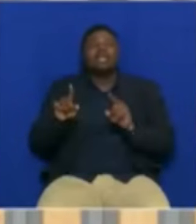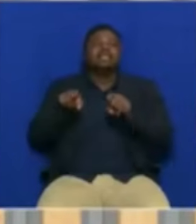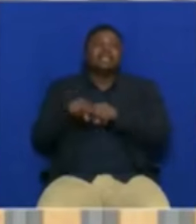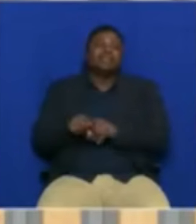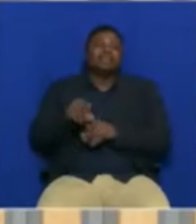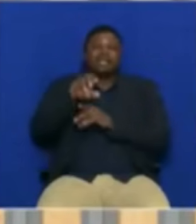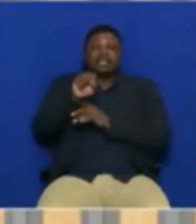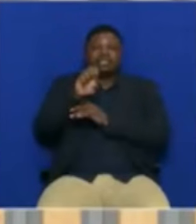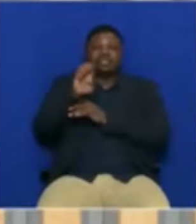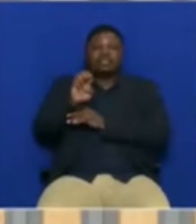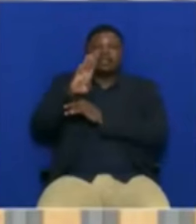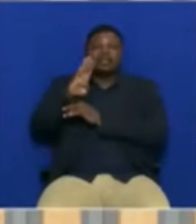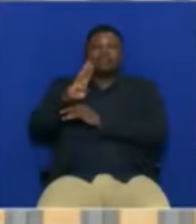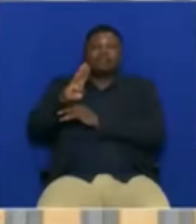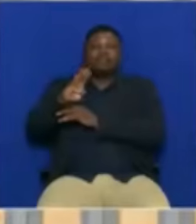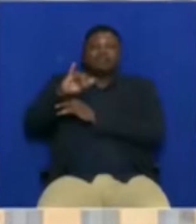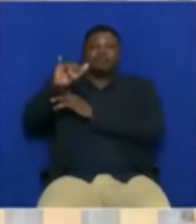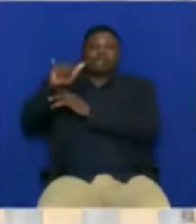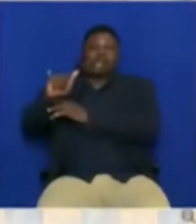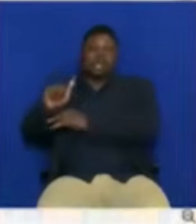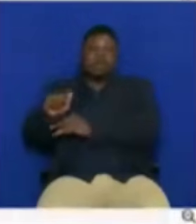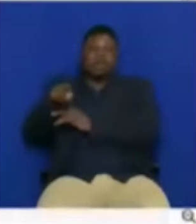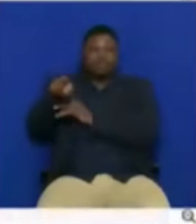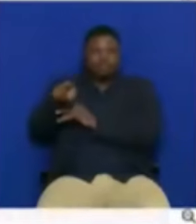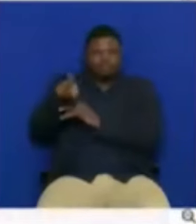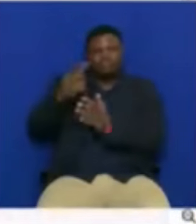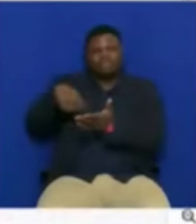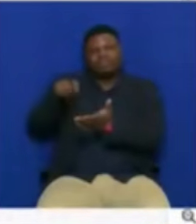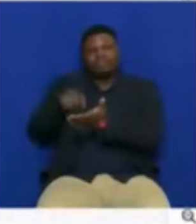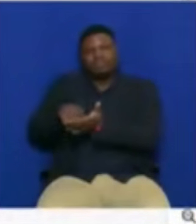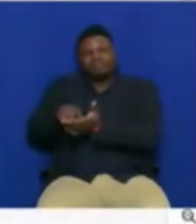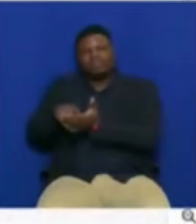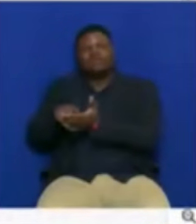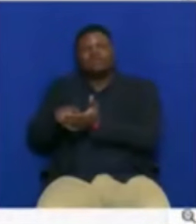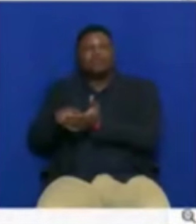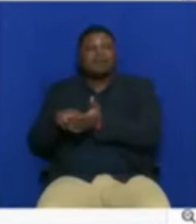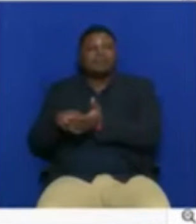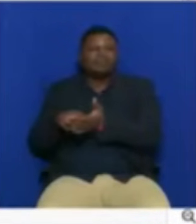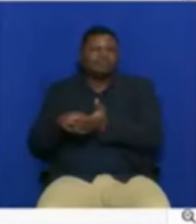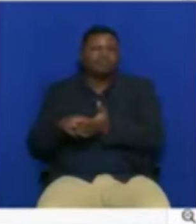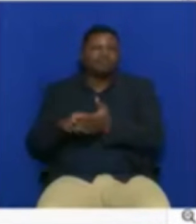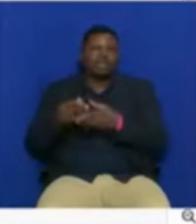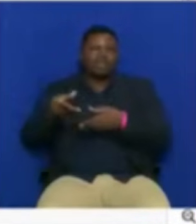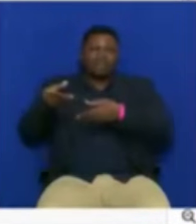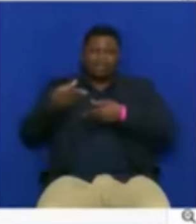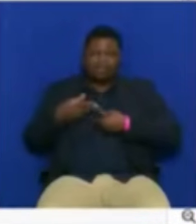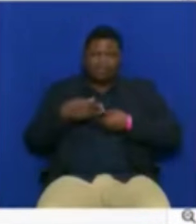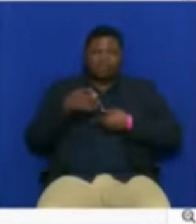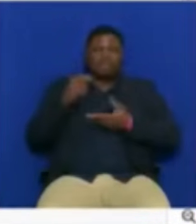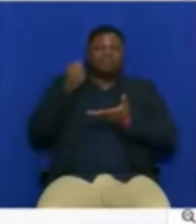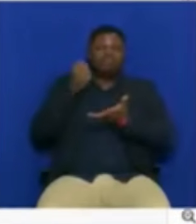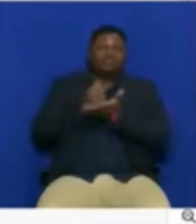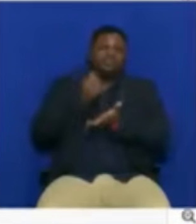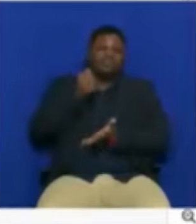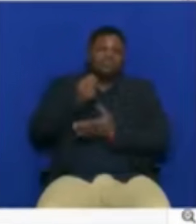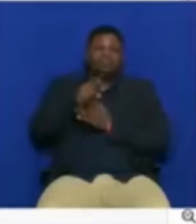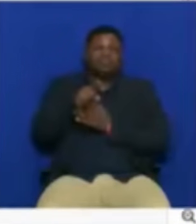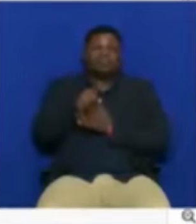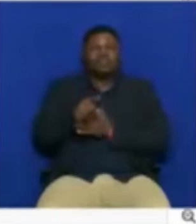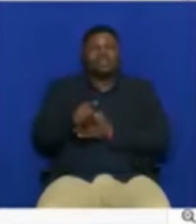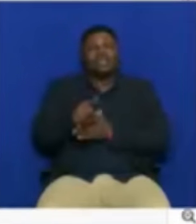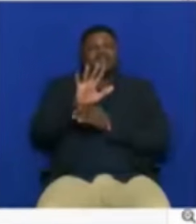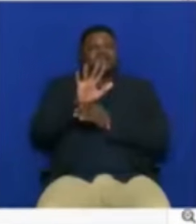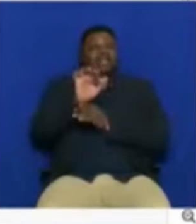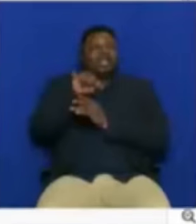presumably got to the minister's office where it bears the receipt stamp of 5th November 2024. And then the minister's final